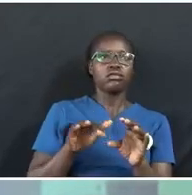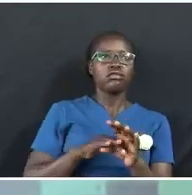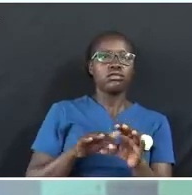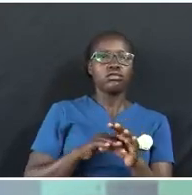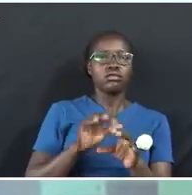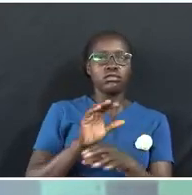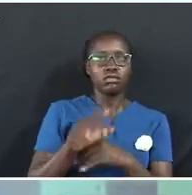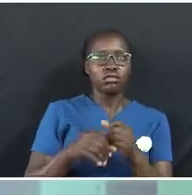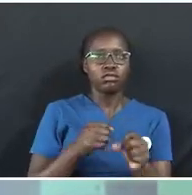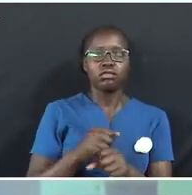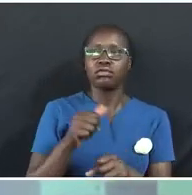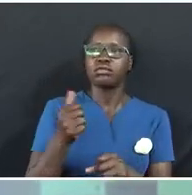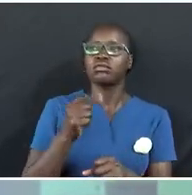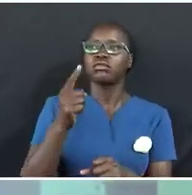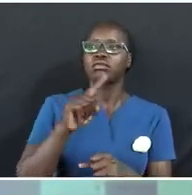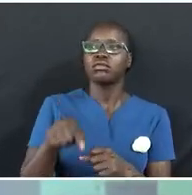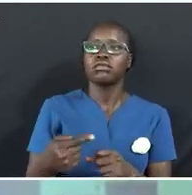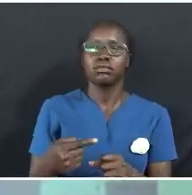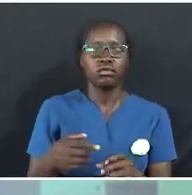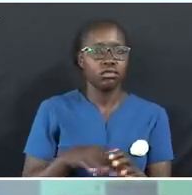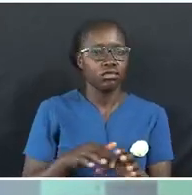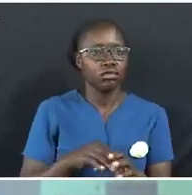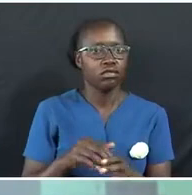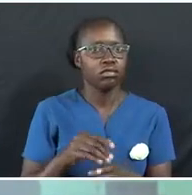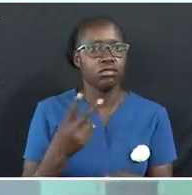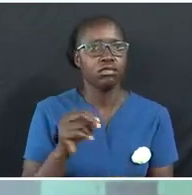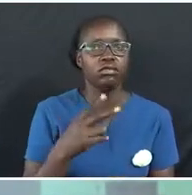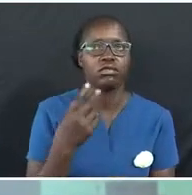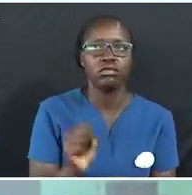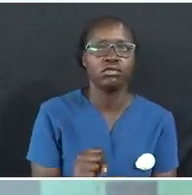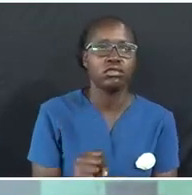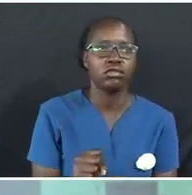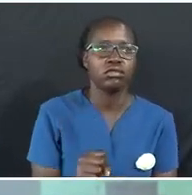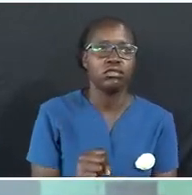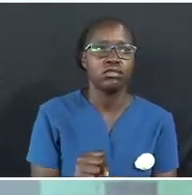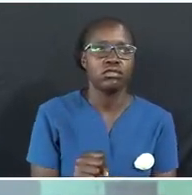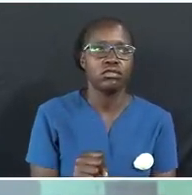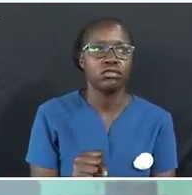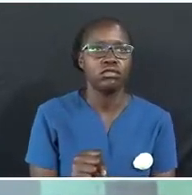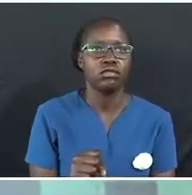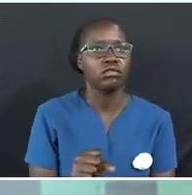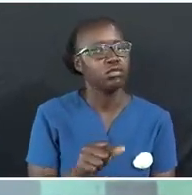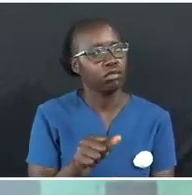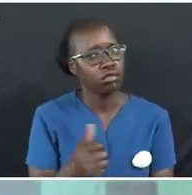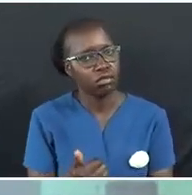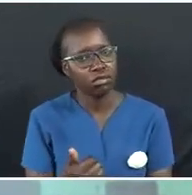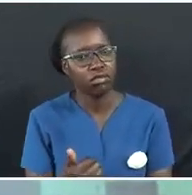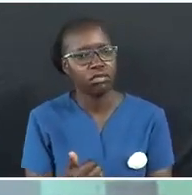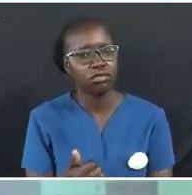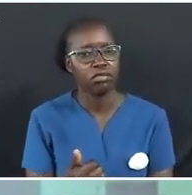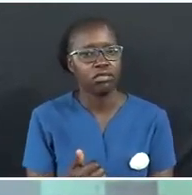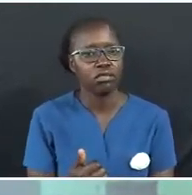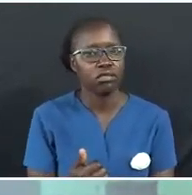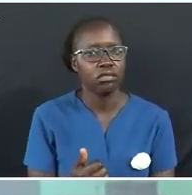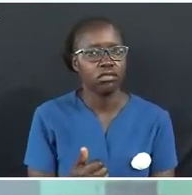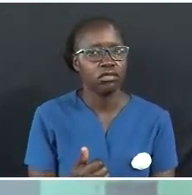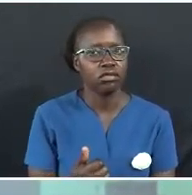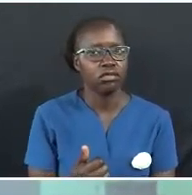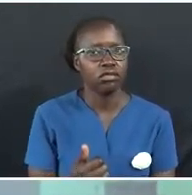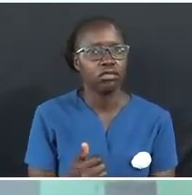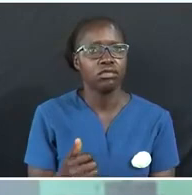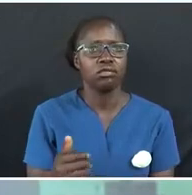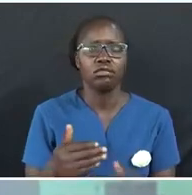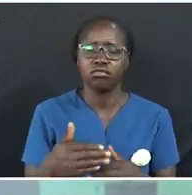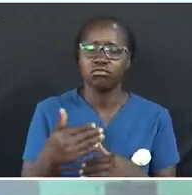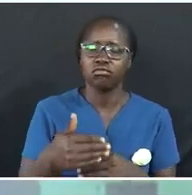year, another 1,000 church members the year 2025, another 2024, another 1,000 church members